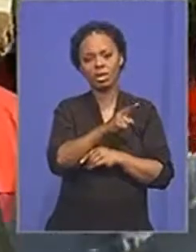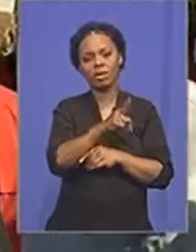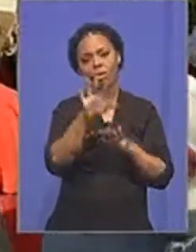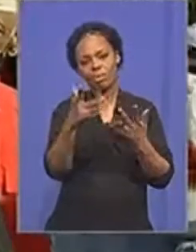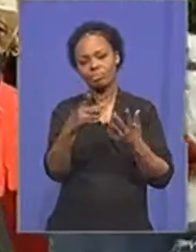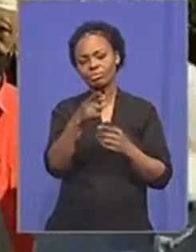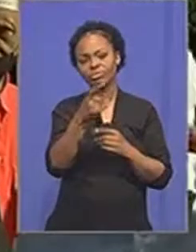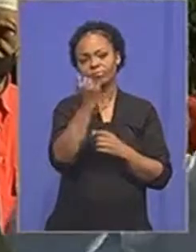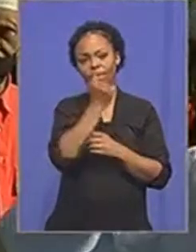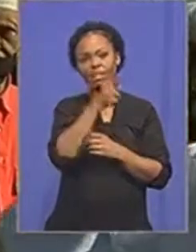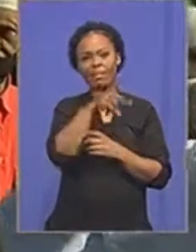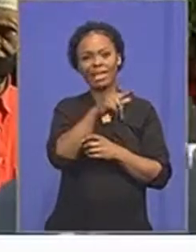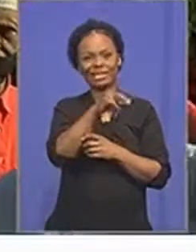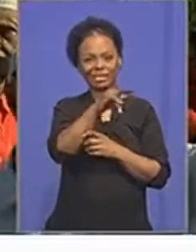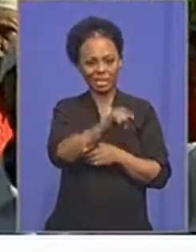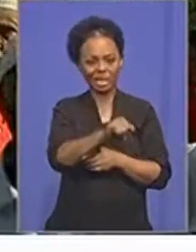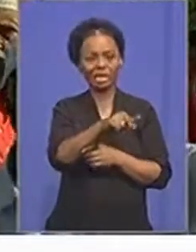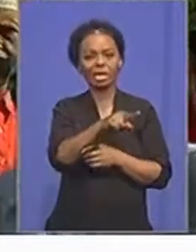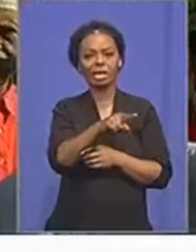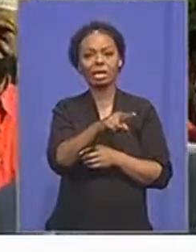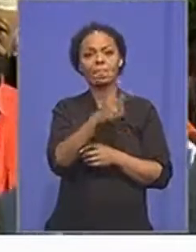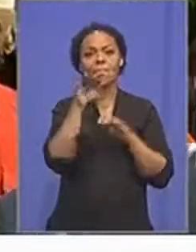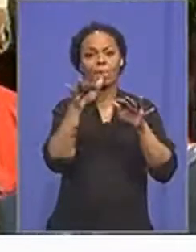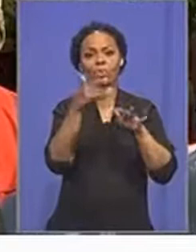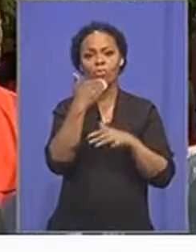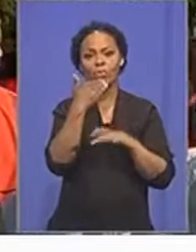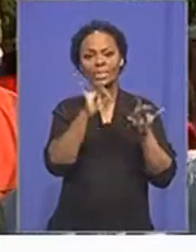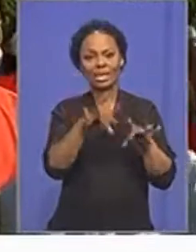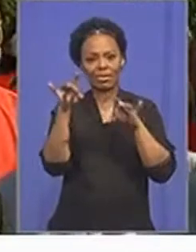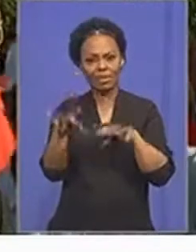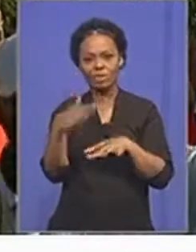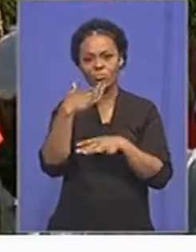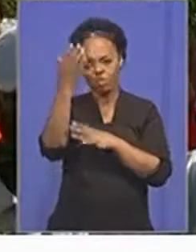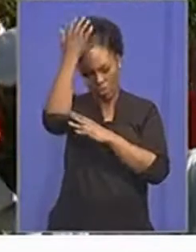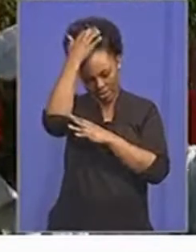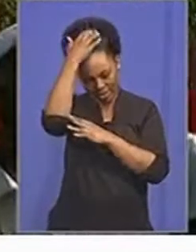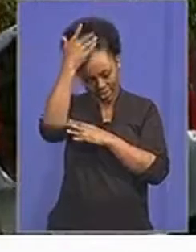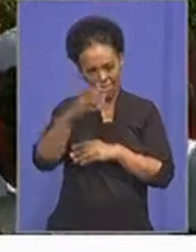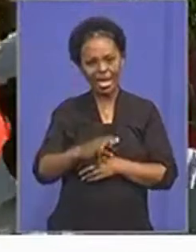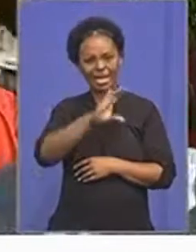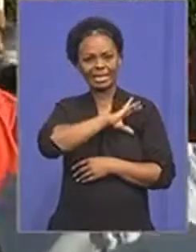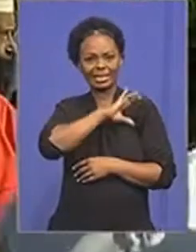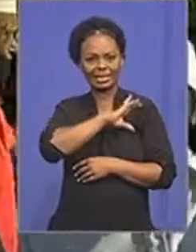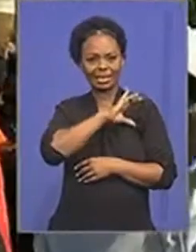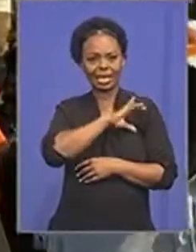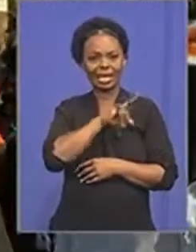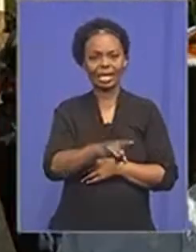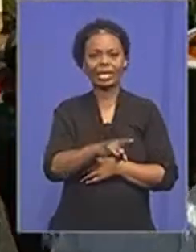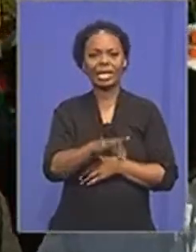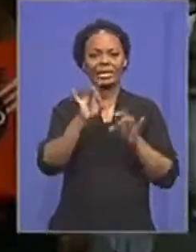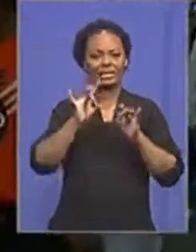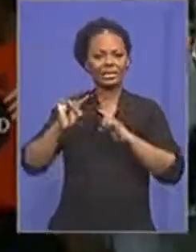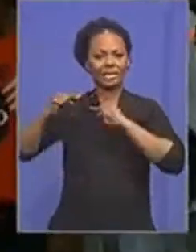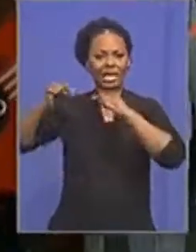suffering this are not only Muslim. There are Muslims and Christians that are all suffering under the Zionist